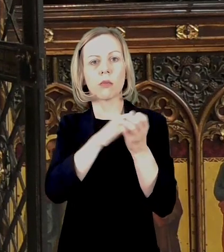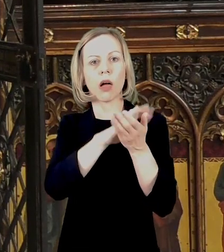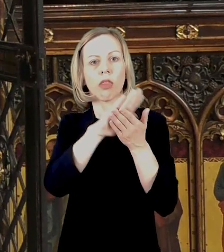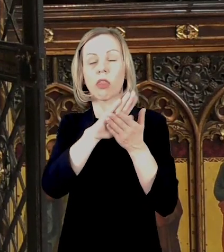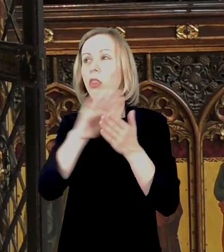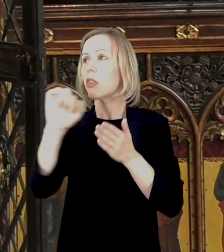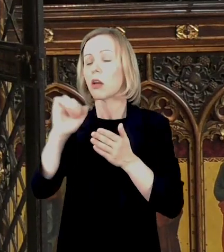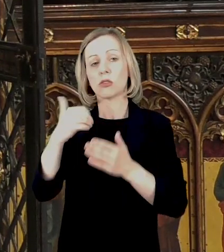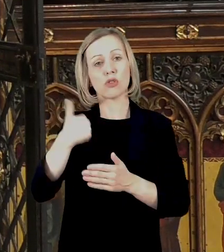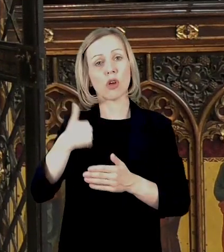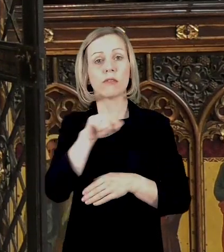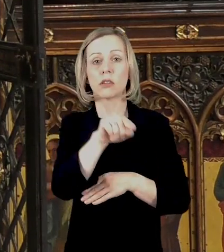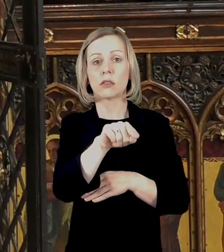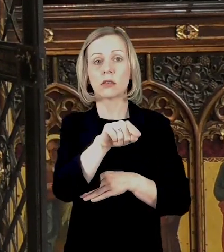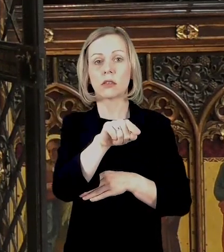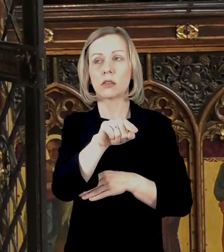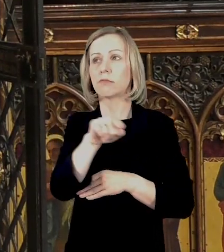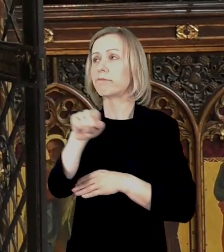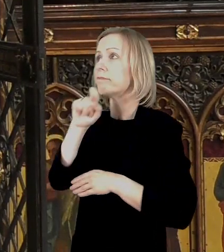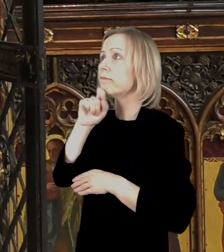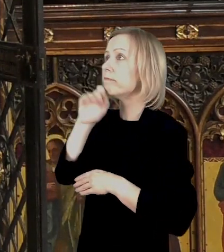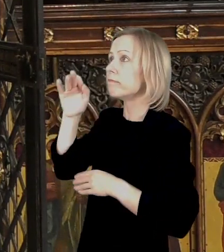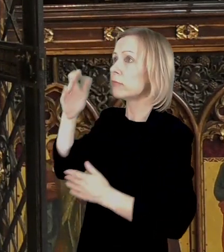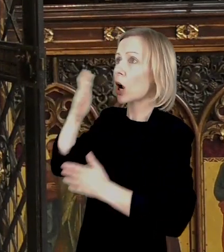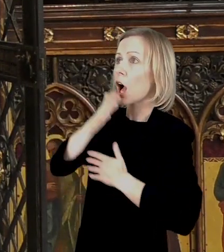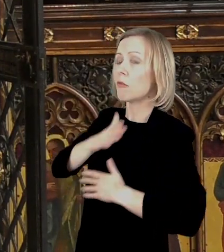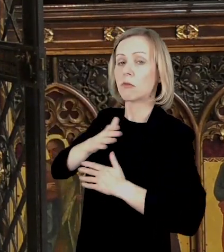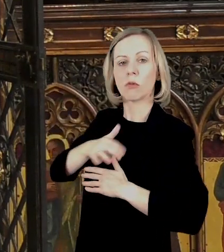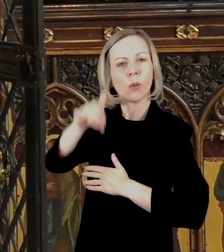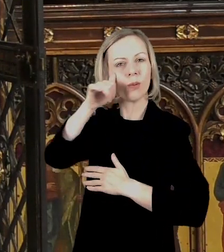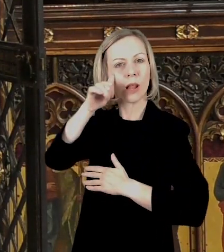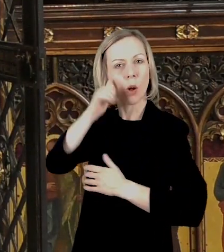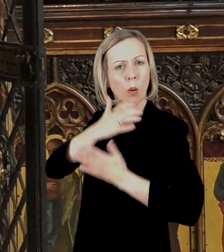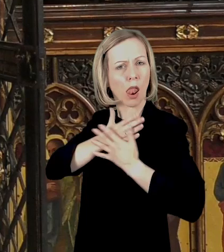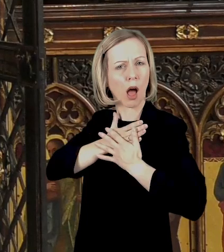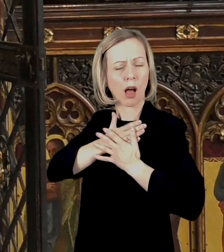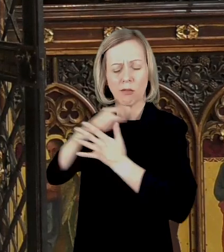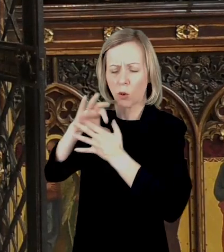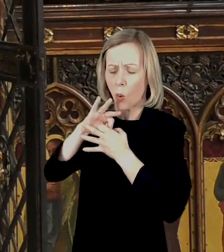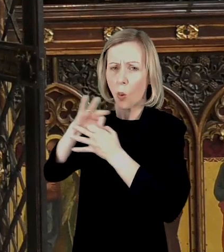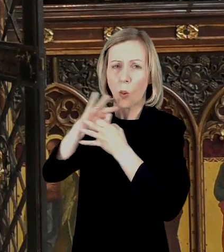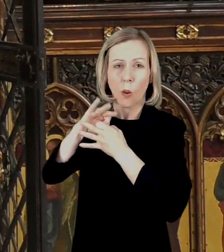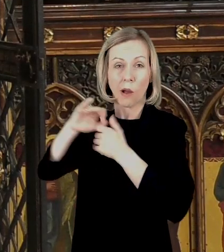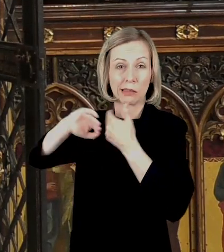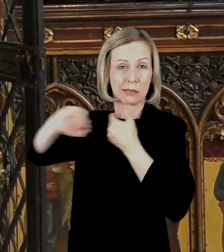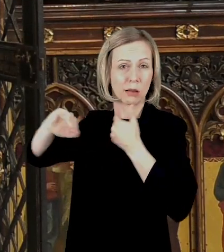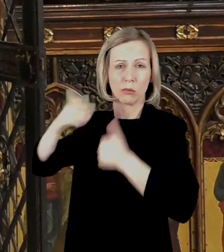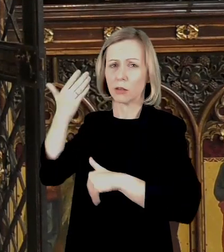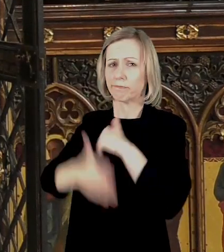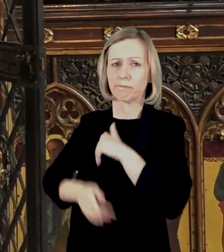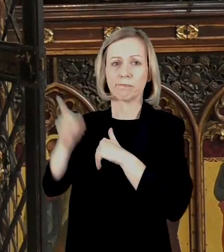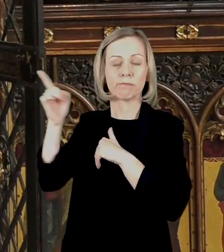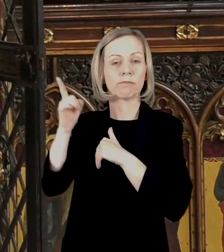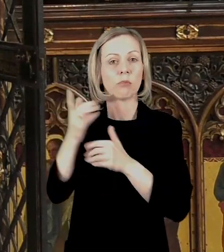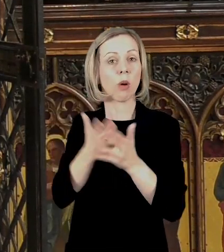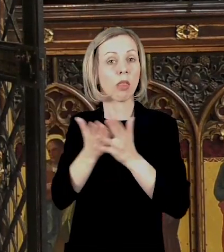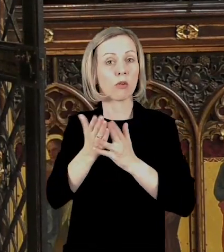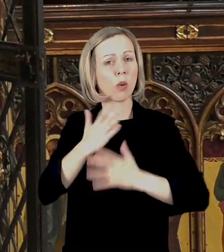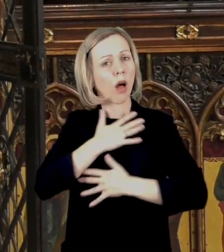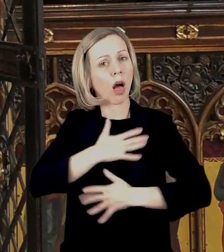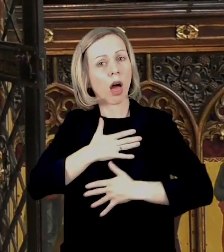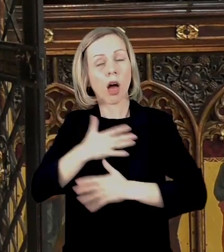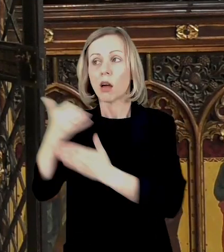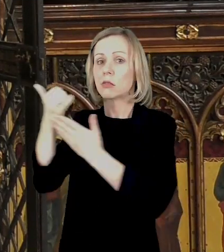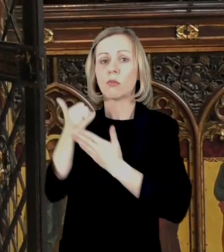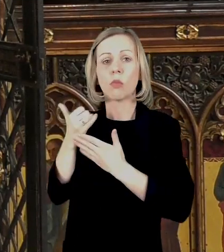that nothing can separate us from your love and that you support us in our sorrow. We are